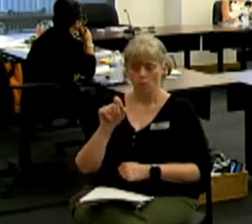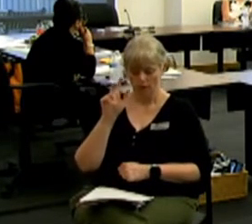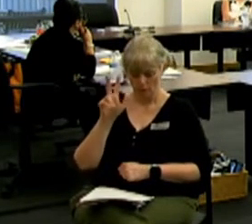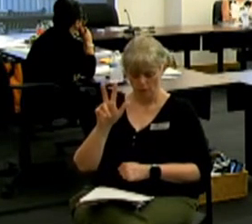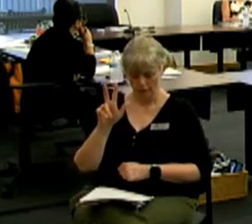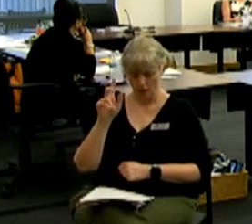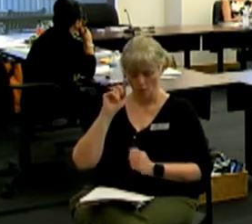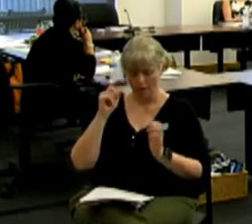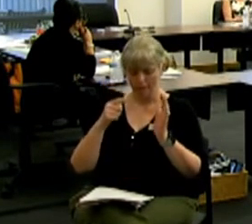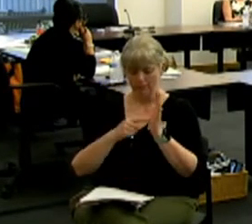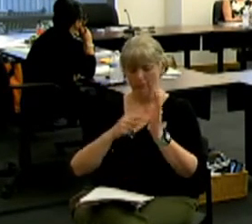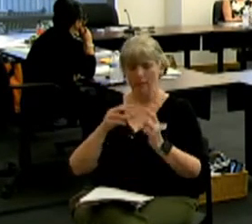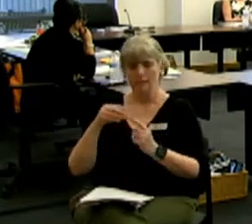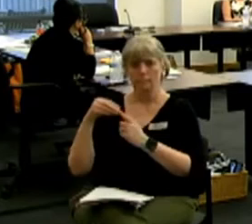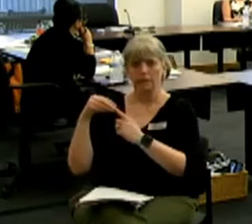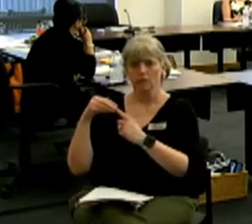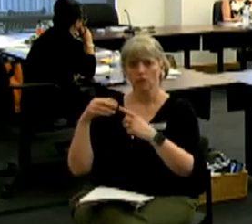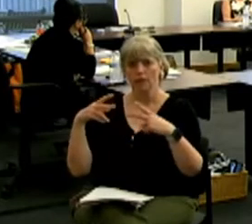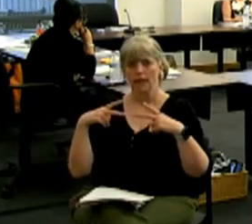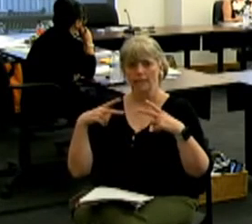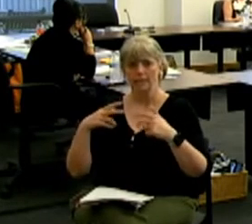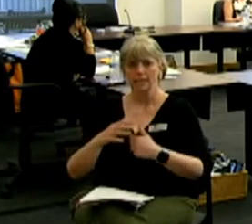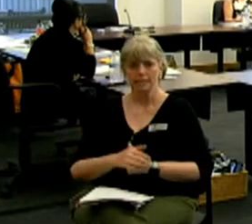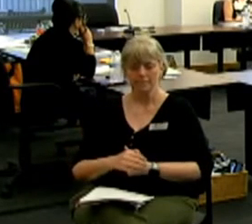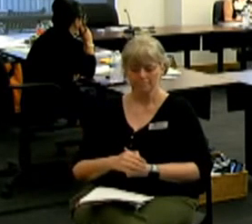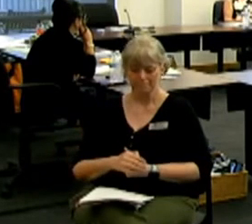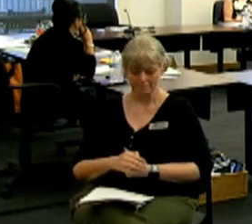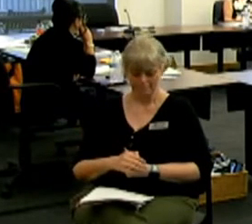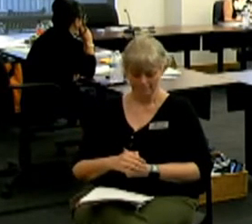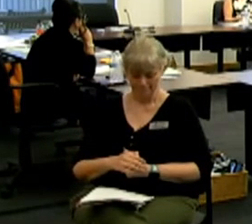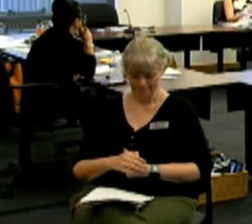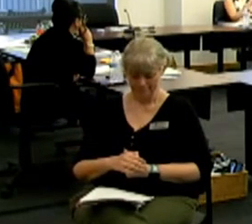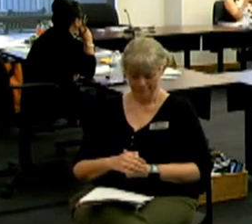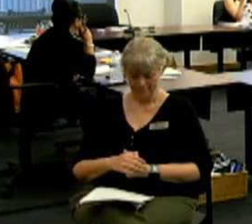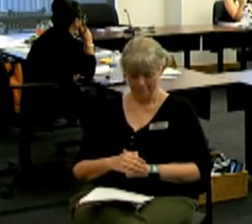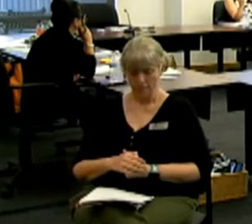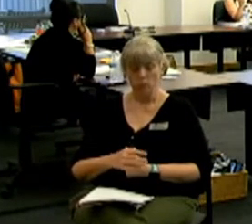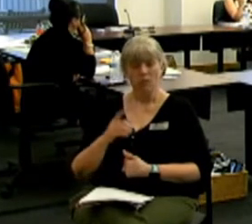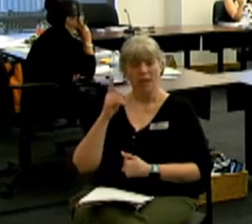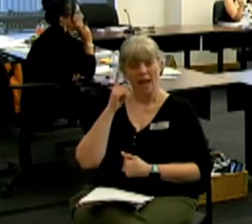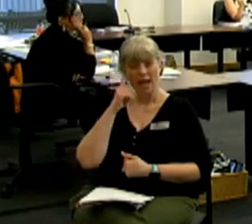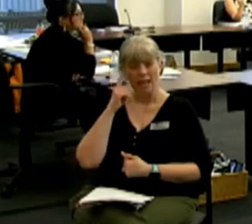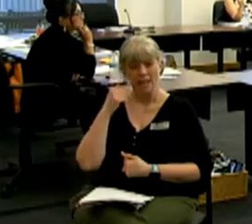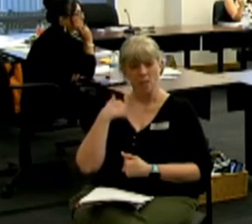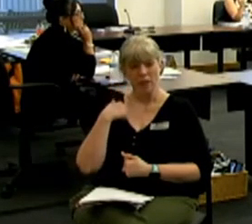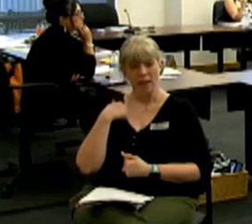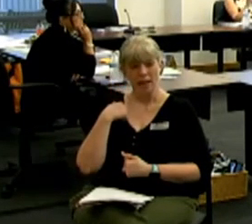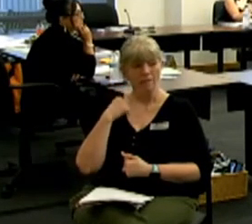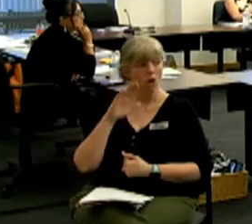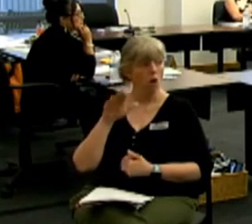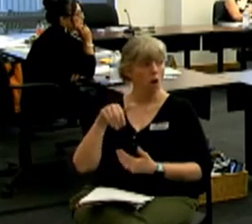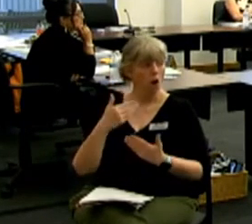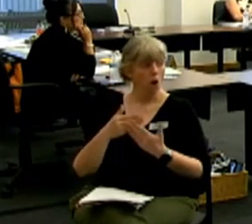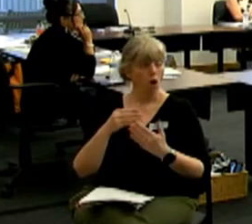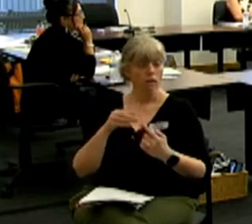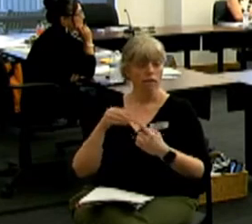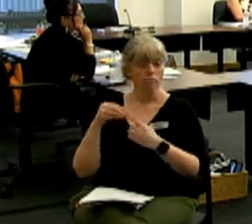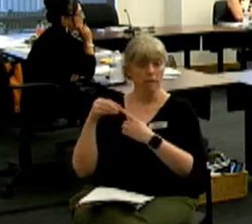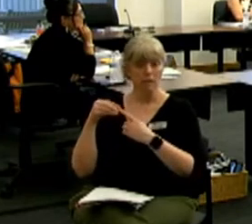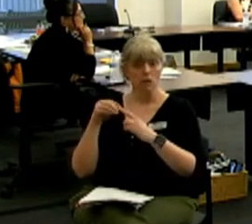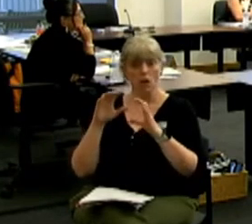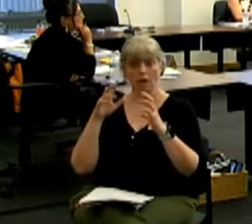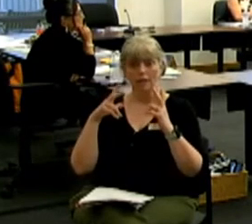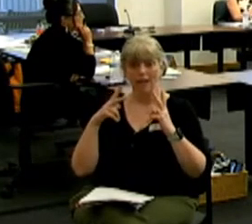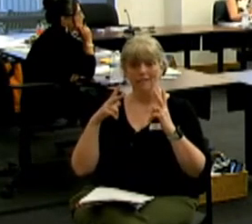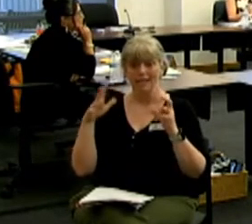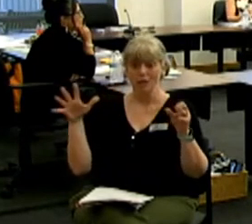1.3, recognition of special guests. What do you think, Jody? I think we have all special guests this evening. We have a crowded room,